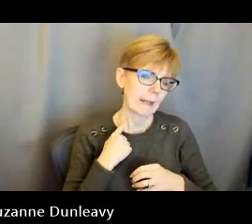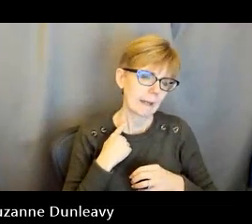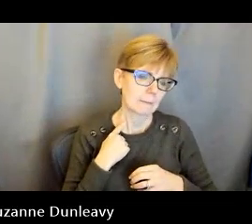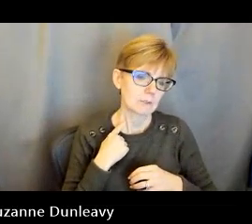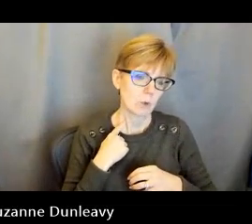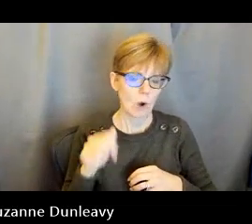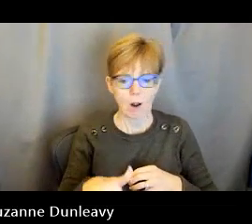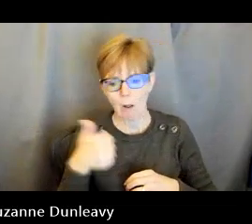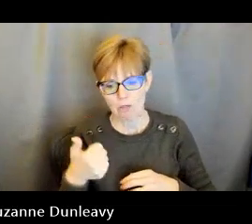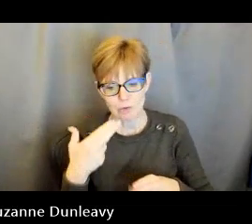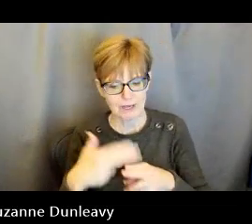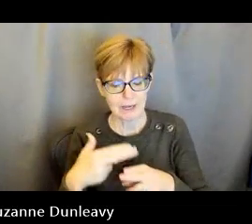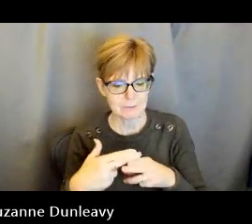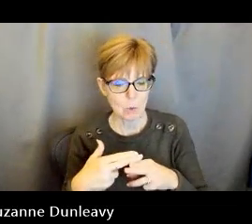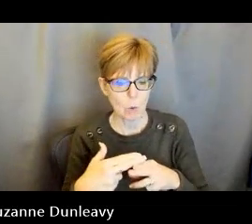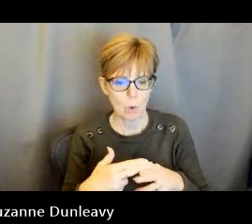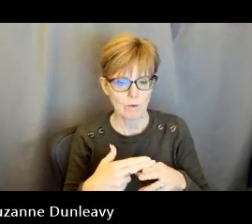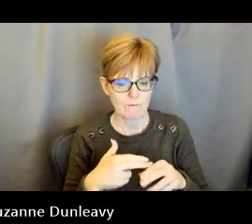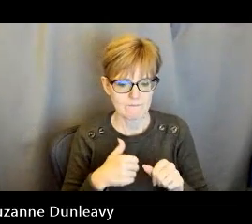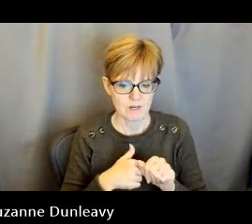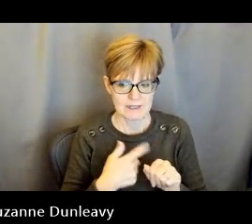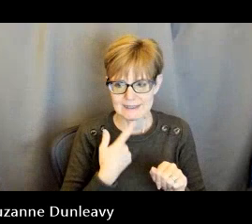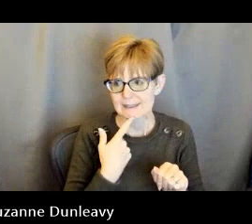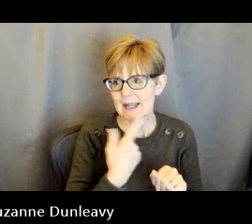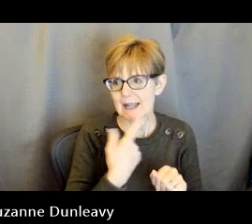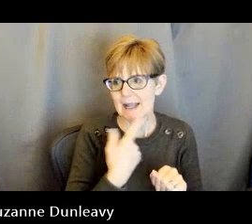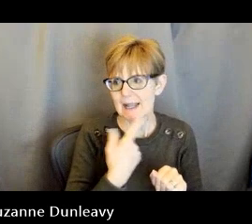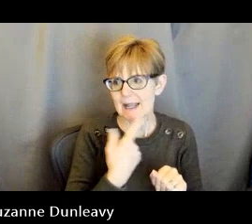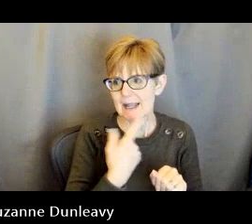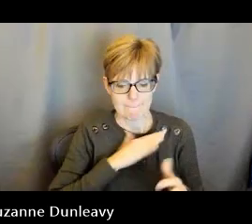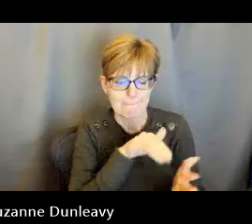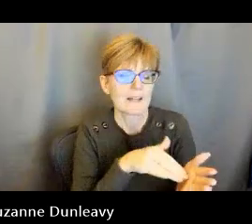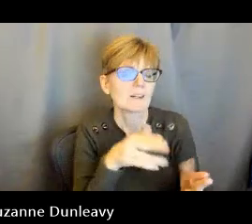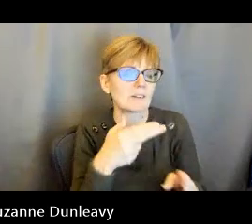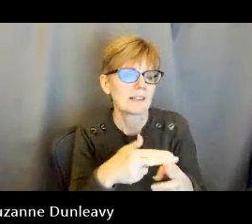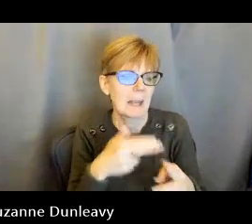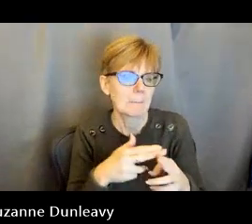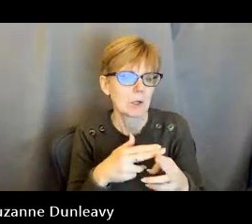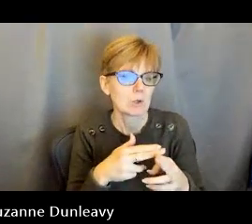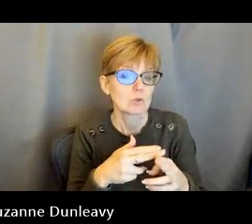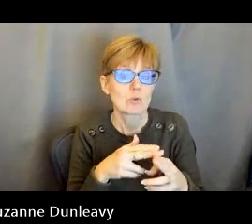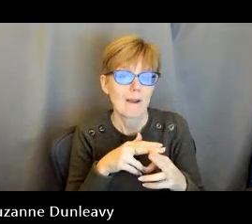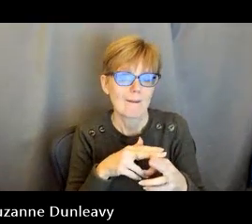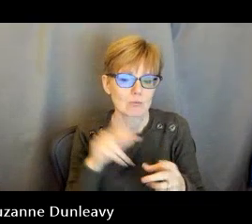name to reduce potential bias of employers in the future by having an ethnic sounding name,